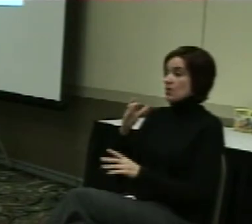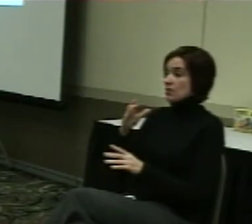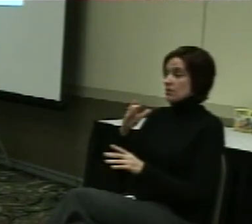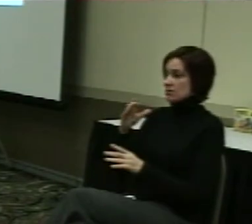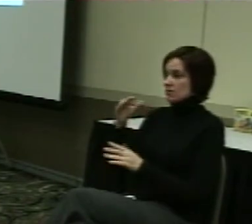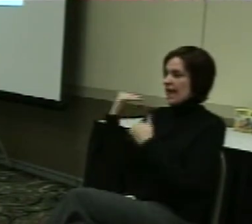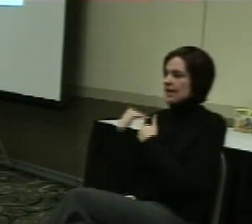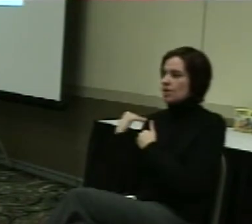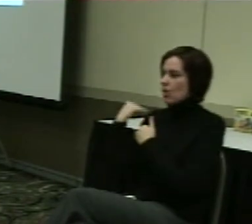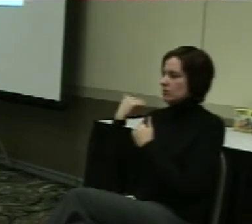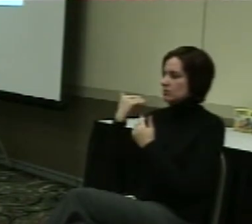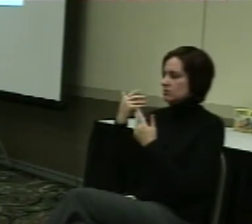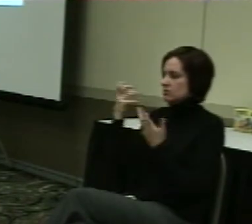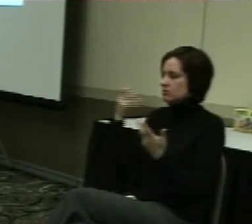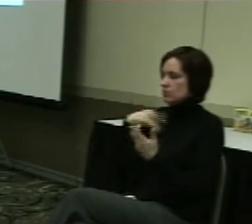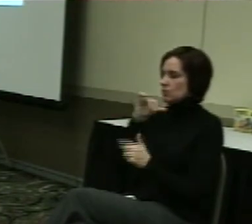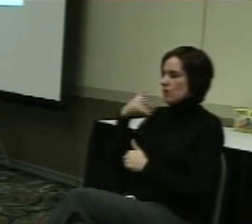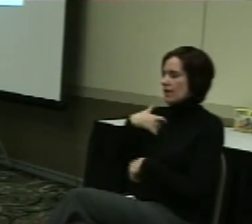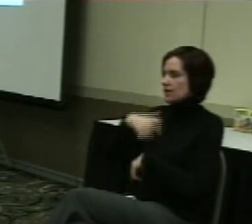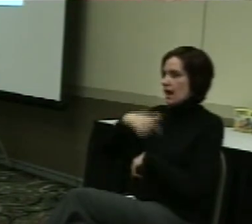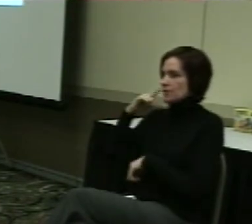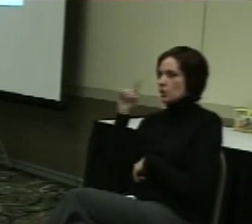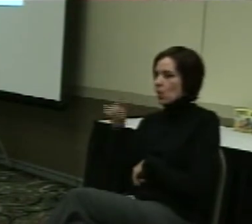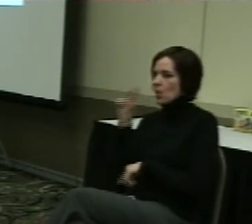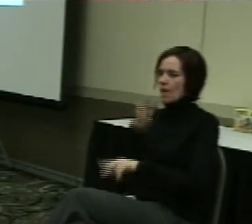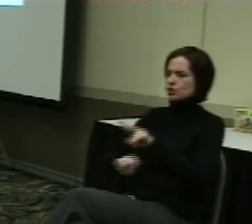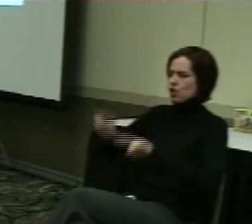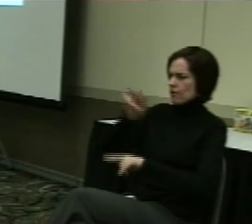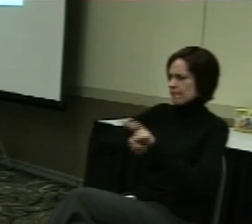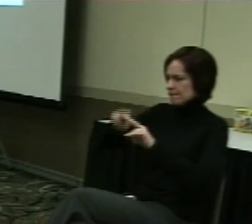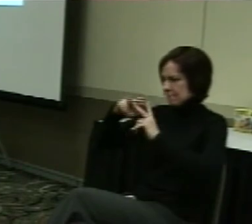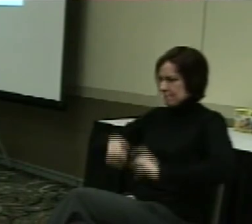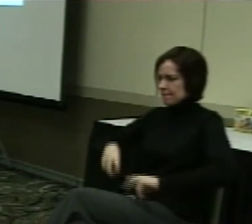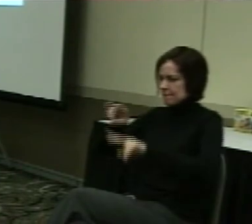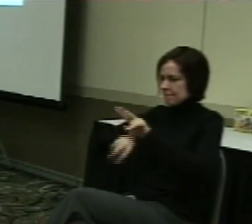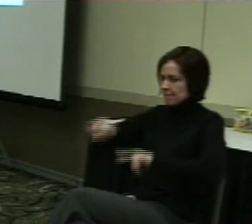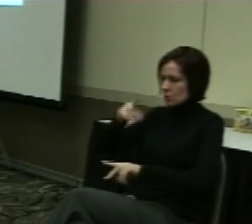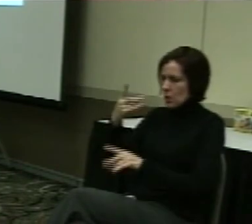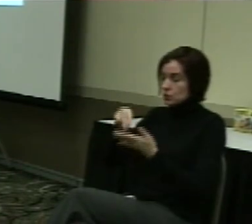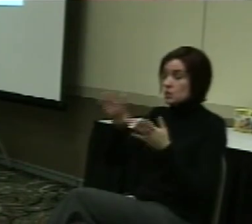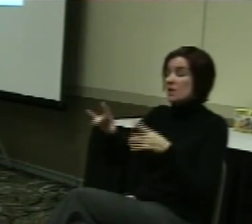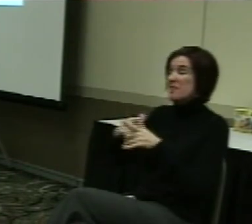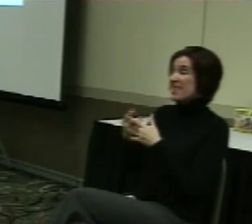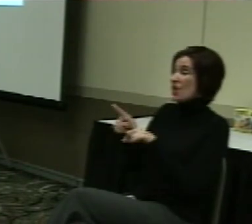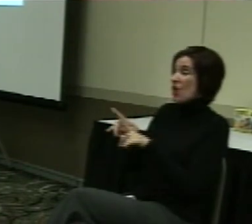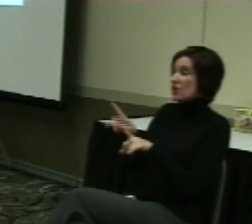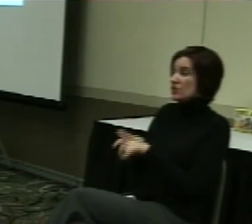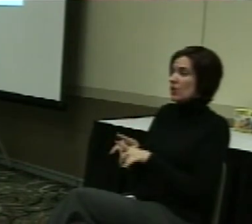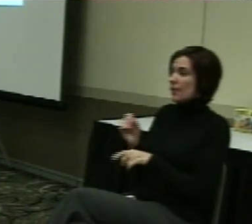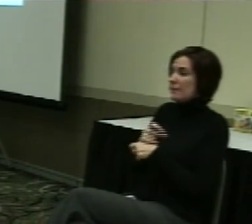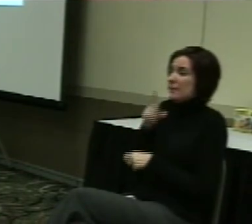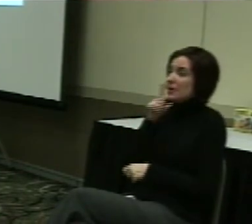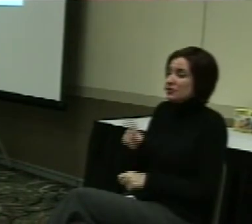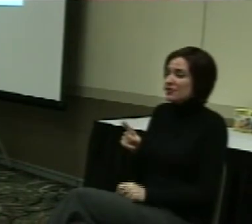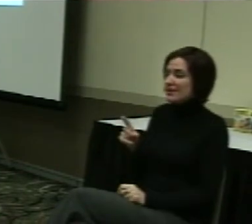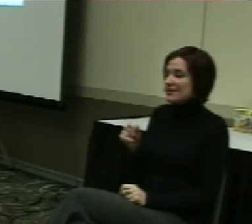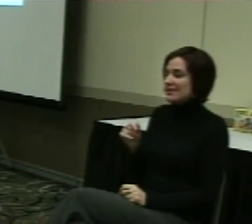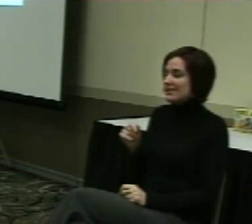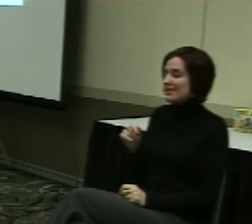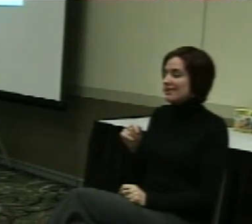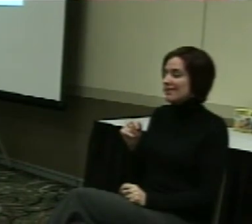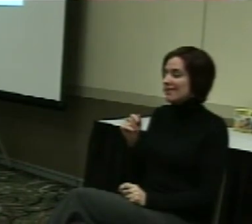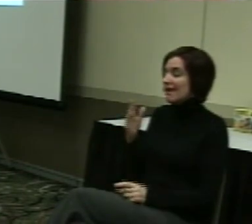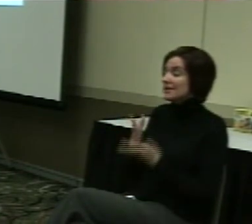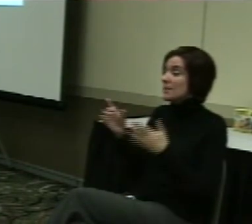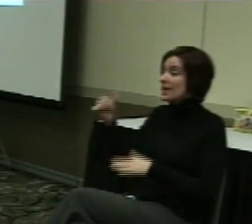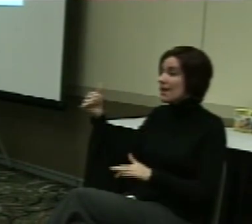a lot of time to just go in and observe in depth, you know, different kids. But then also being on the same page and making sure that if somebody else